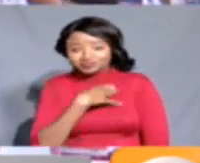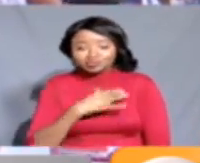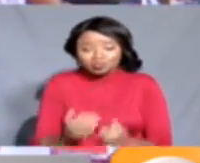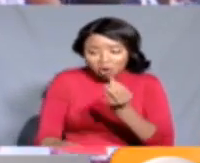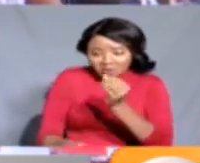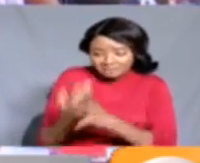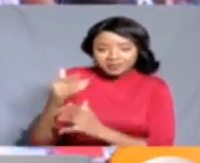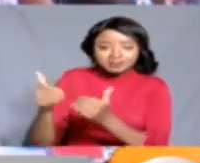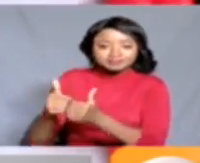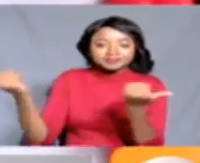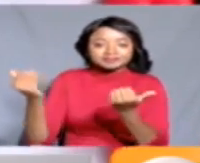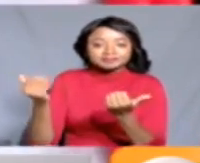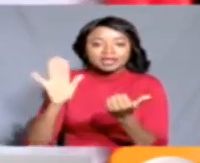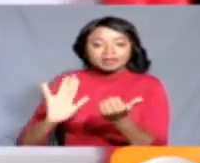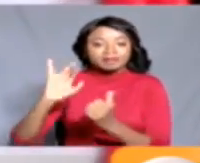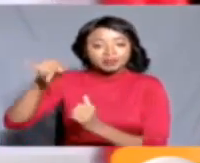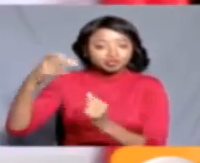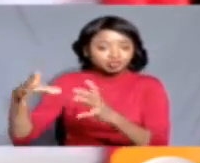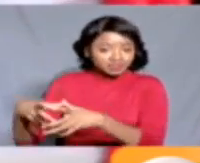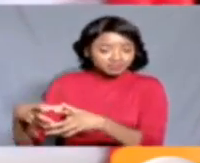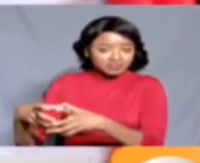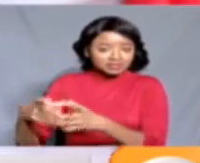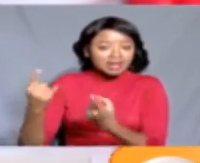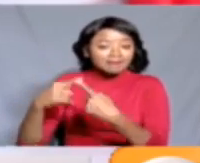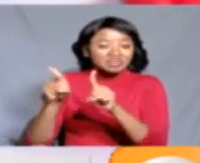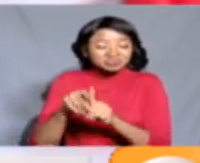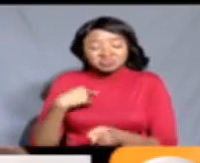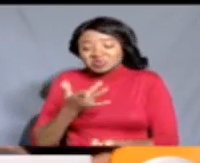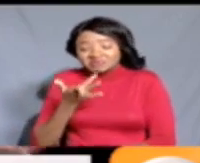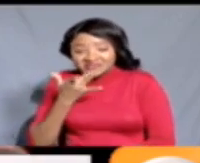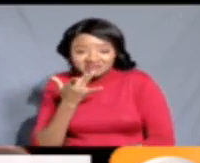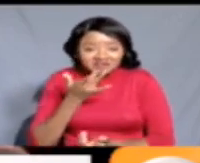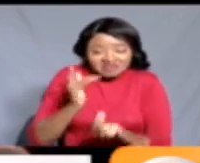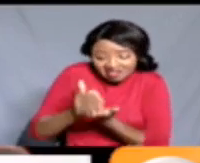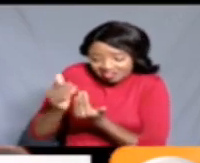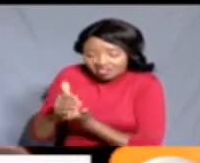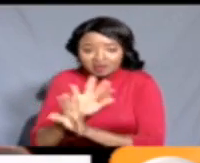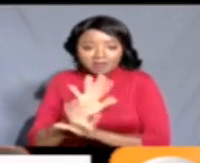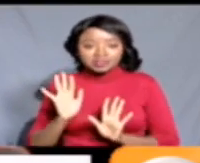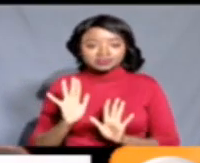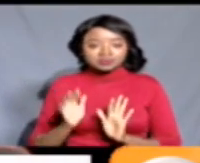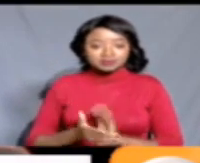rift within the party and for allegedly being biased.